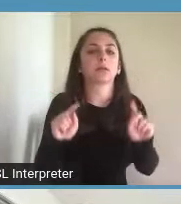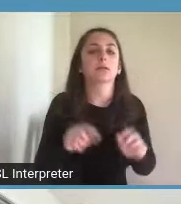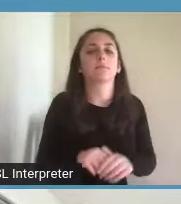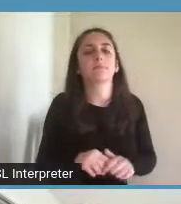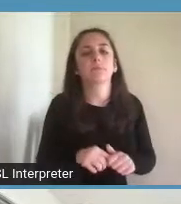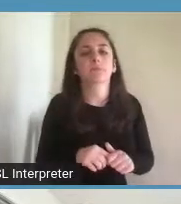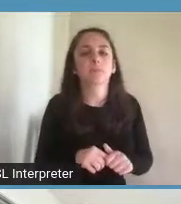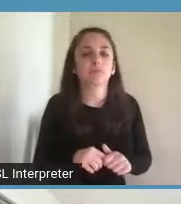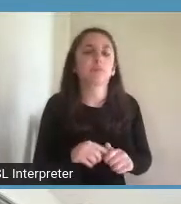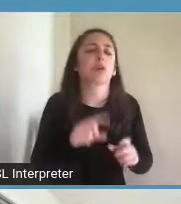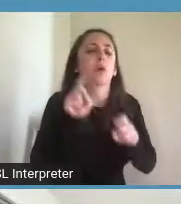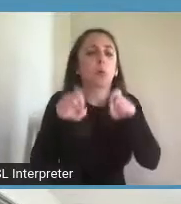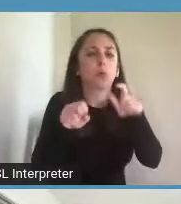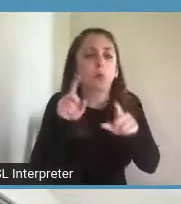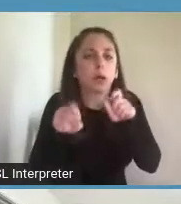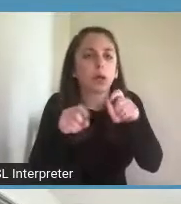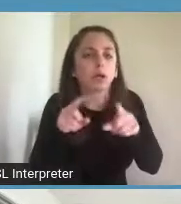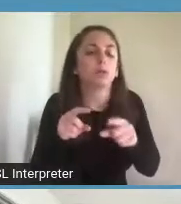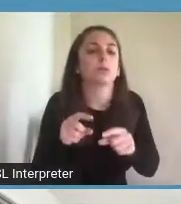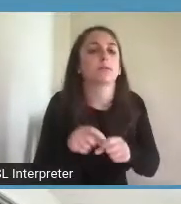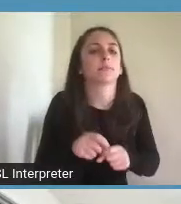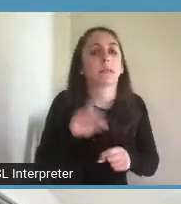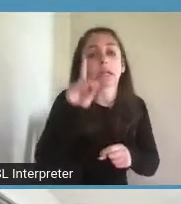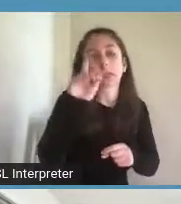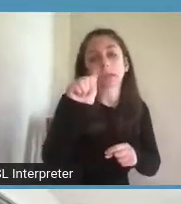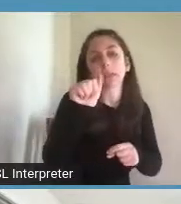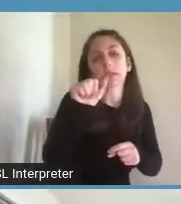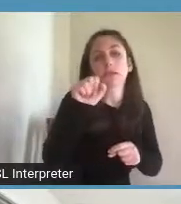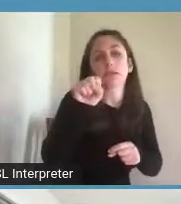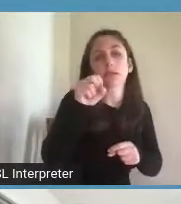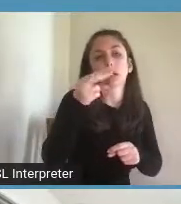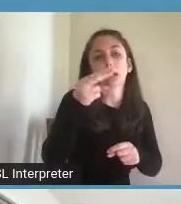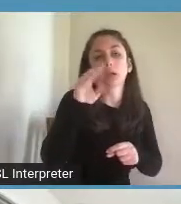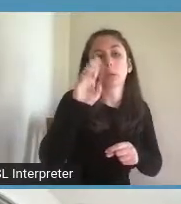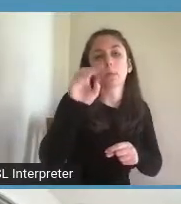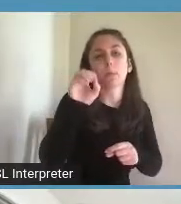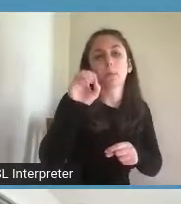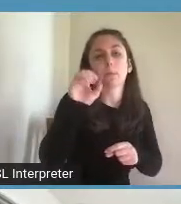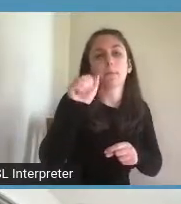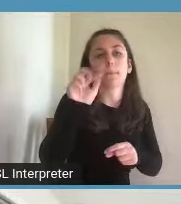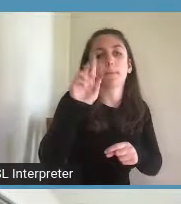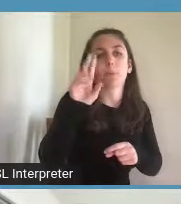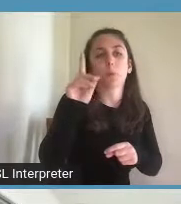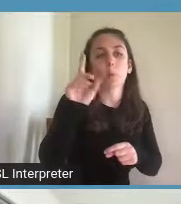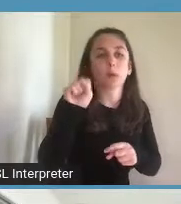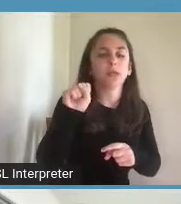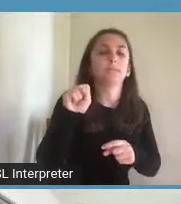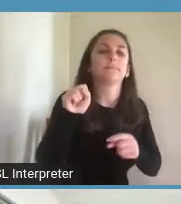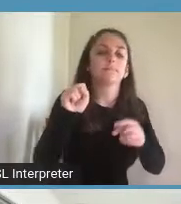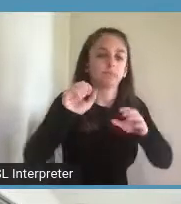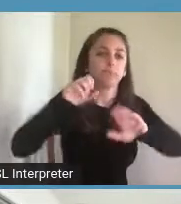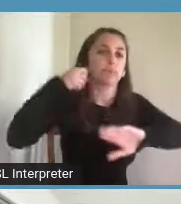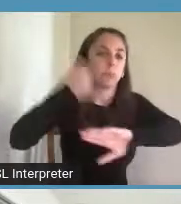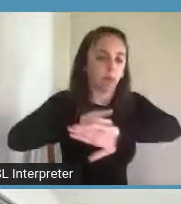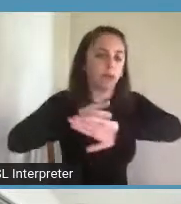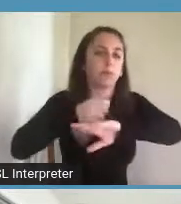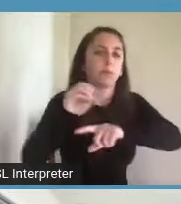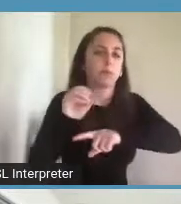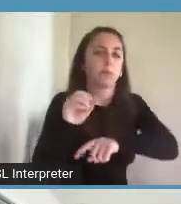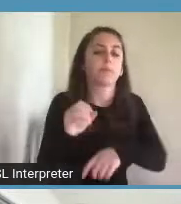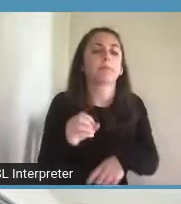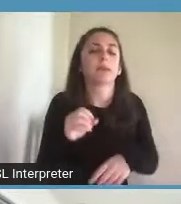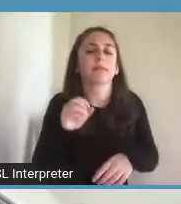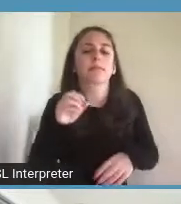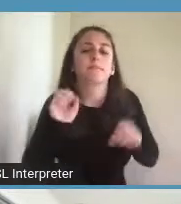overwhelming. If you can, create dashboards for some of your key initiatives that just help you get a snapshot quickly of how it's